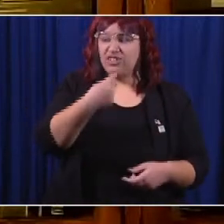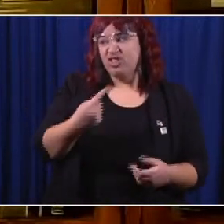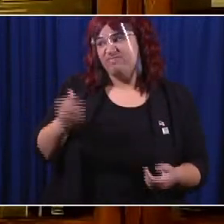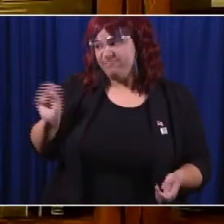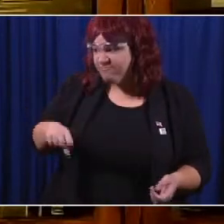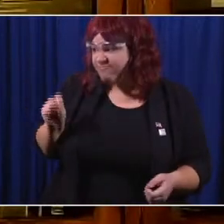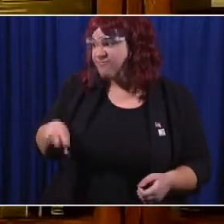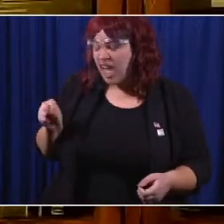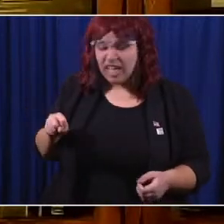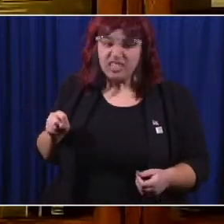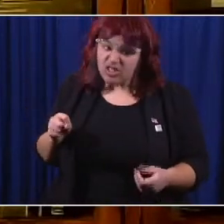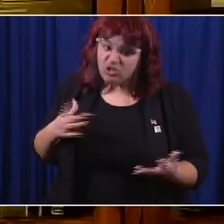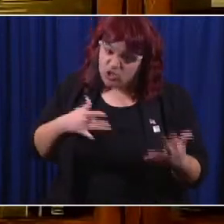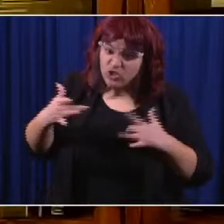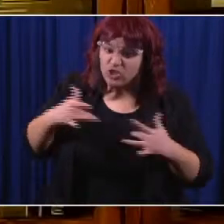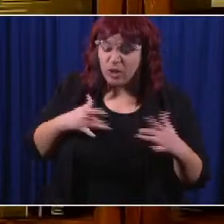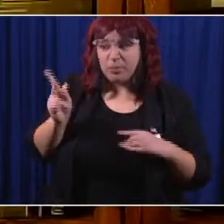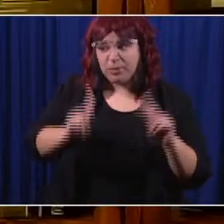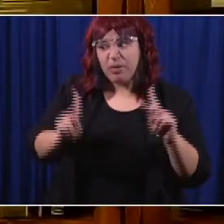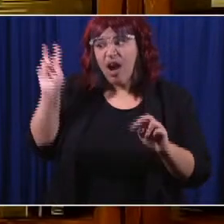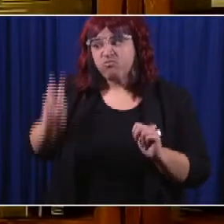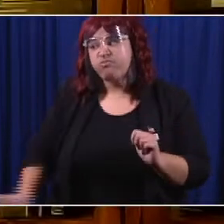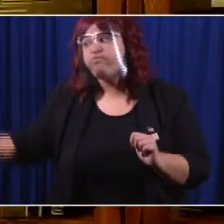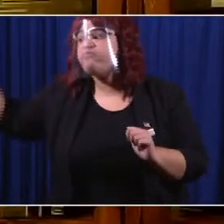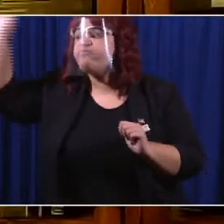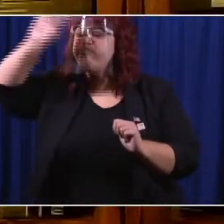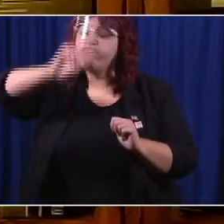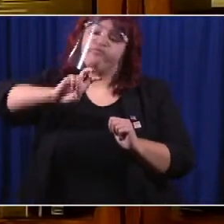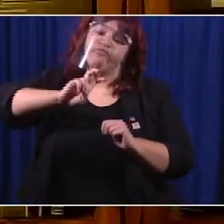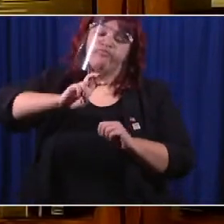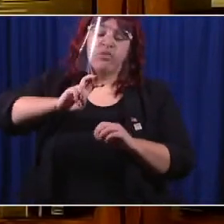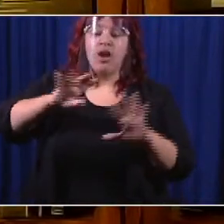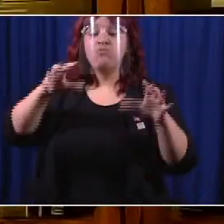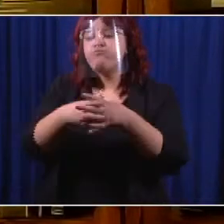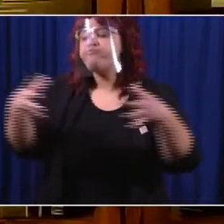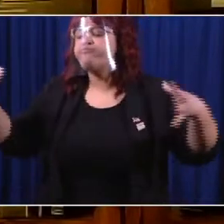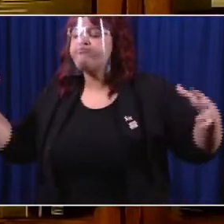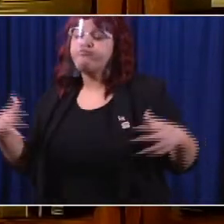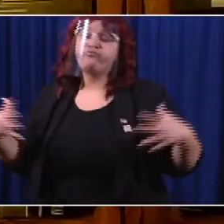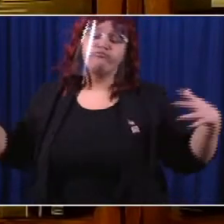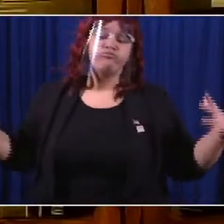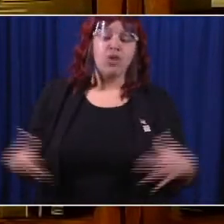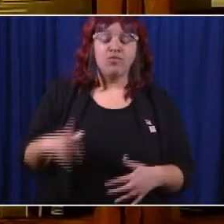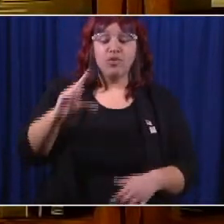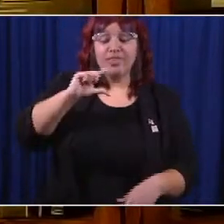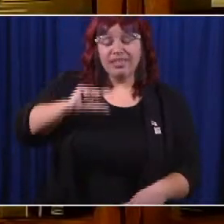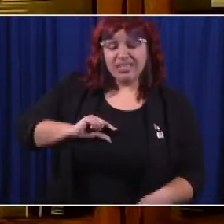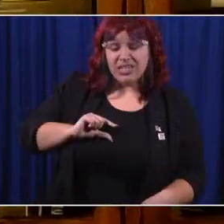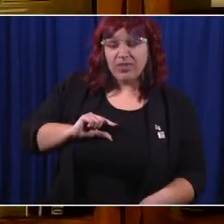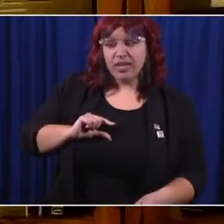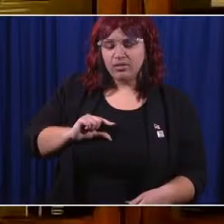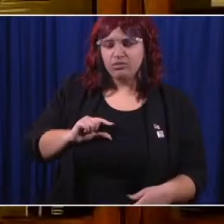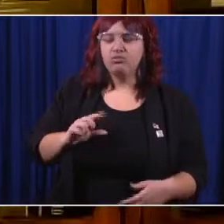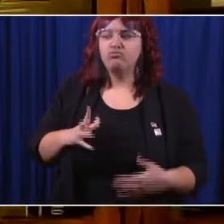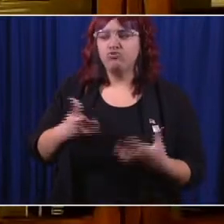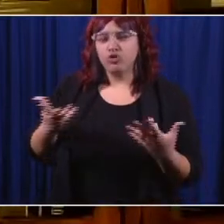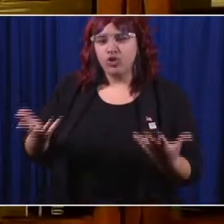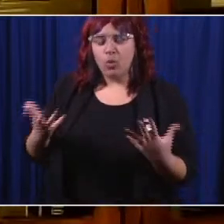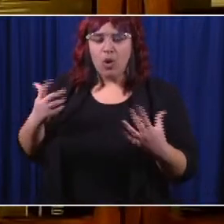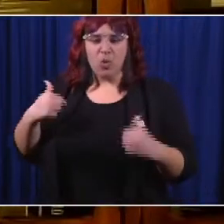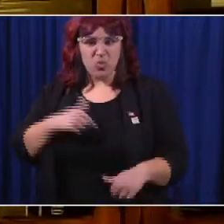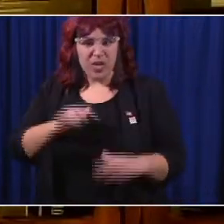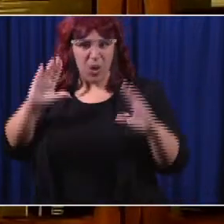as possible. If they did travel or got outside their bubble, if they wore a mask, if they kept their distance, and certainly we hope they were as